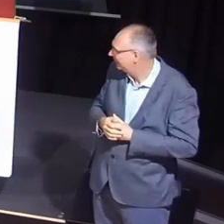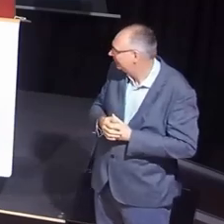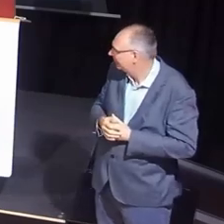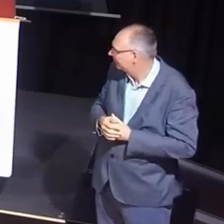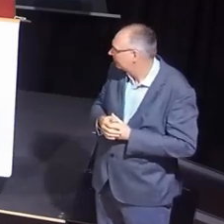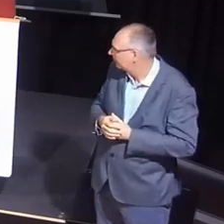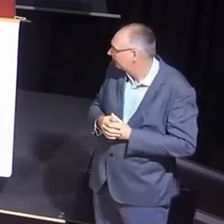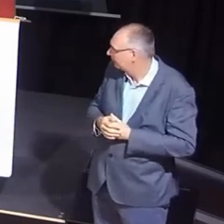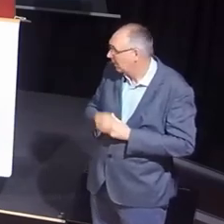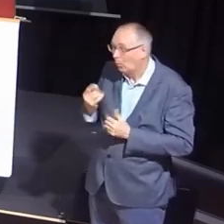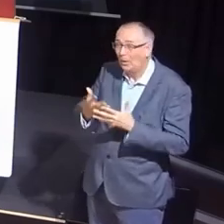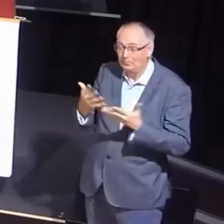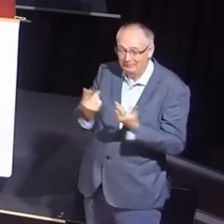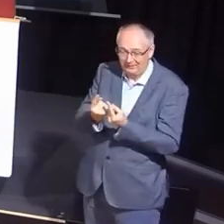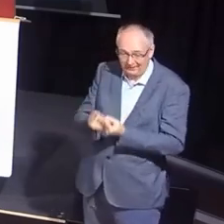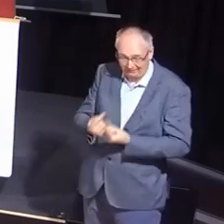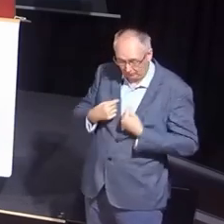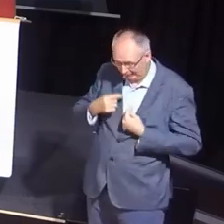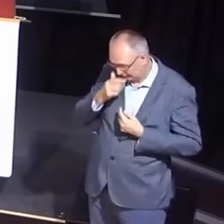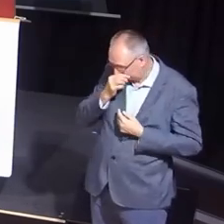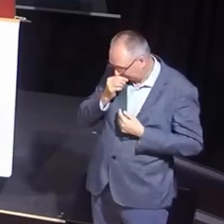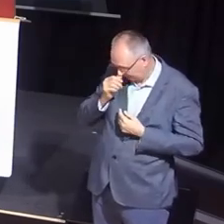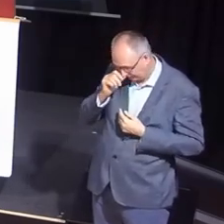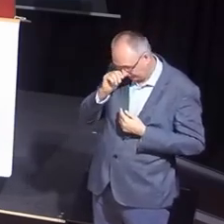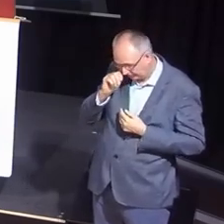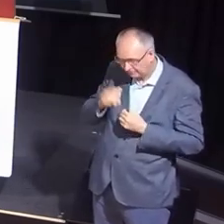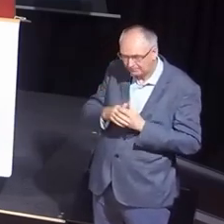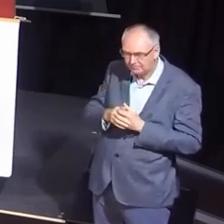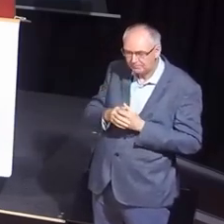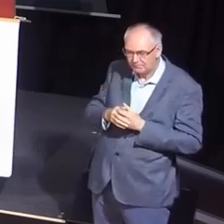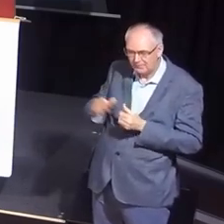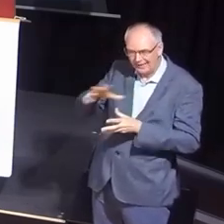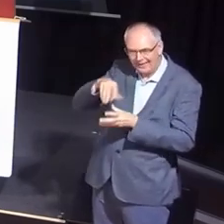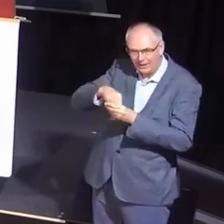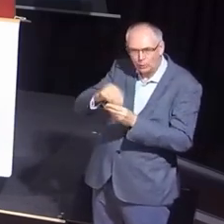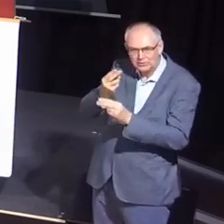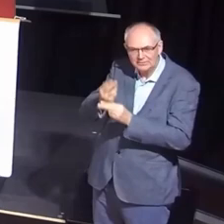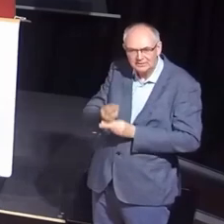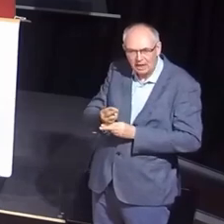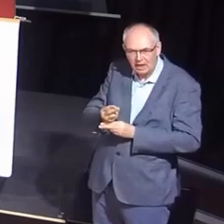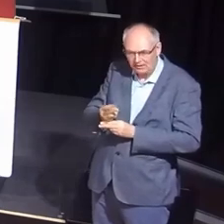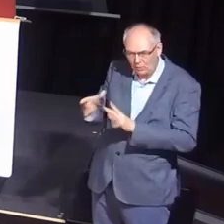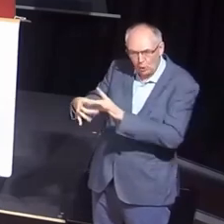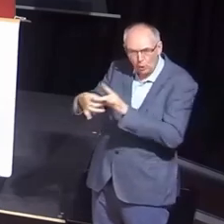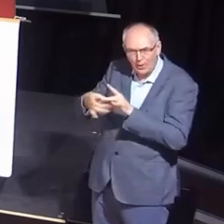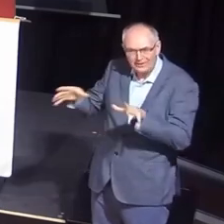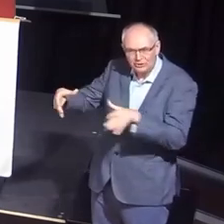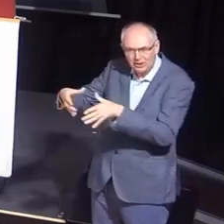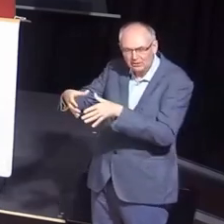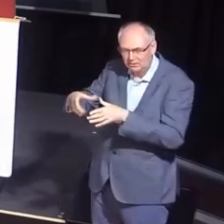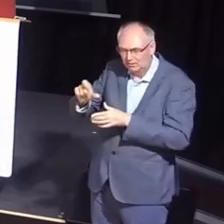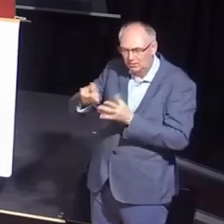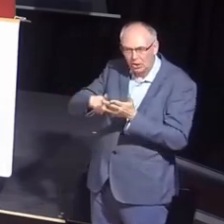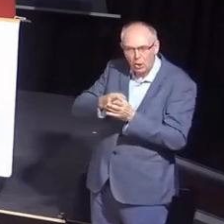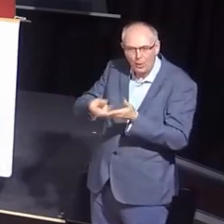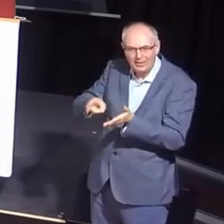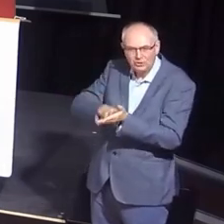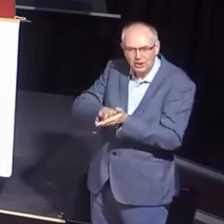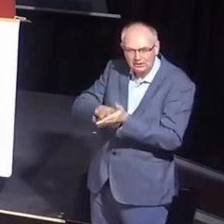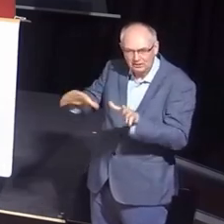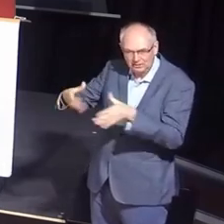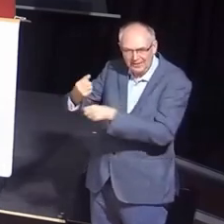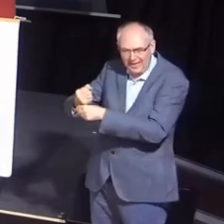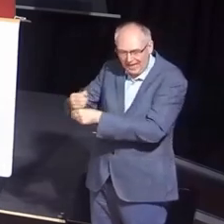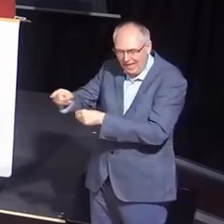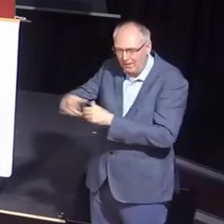biggest things I did was, in the beginning, an inclusive design sprint for the Coalition. And the developers at the Coalition